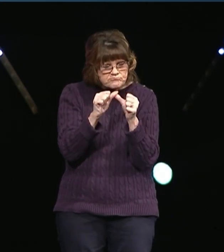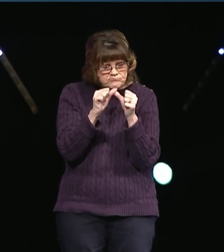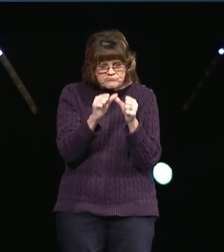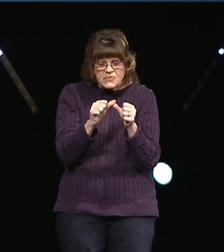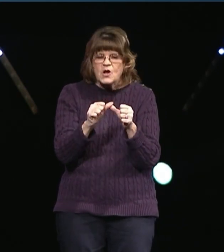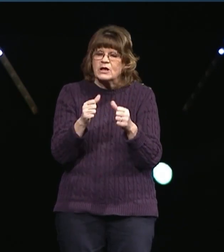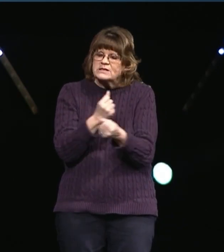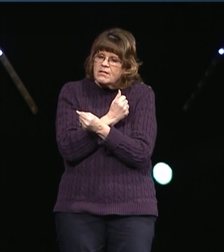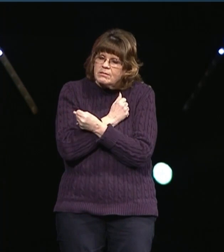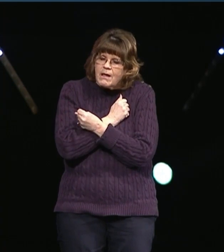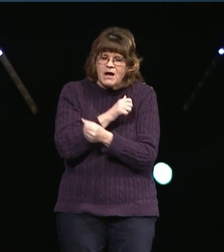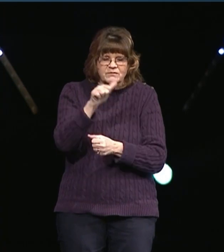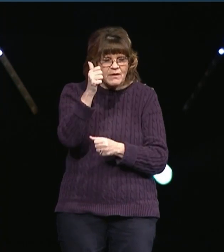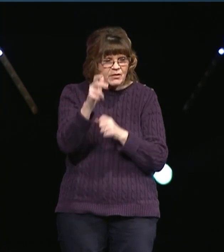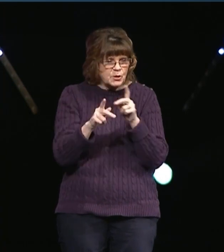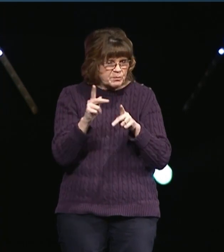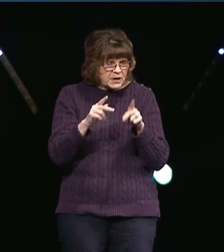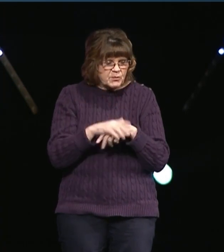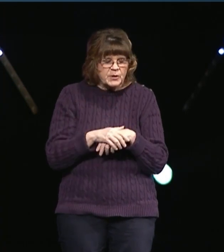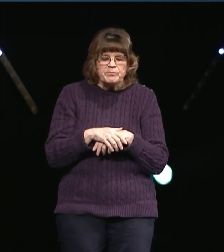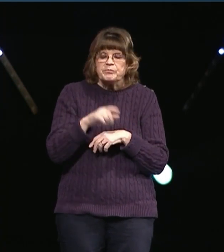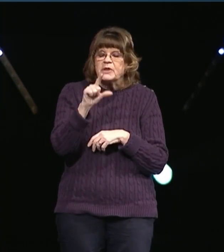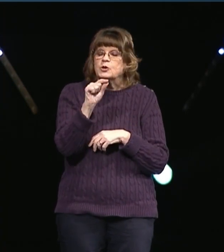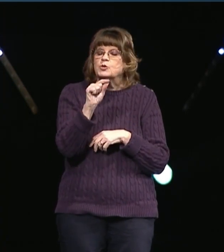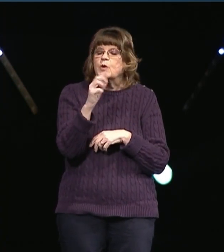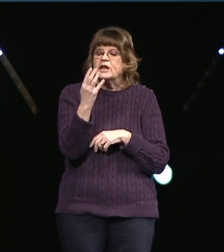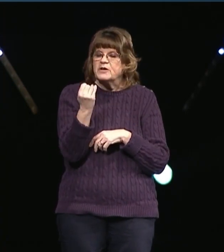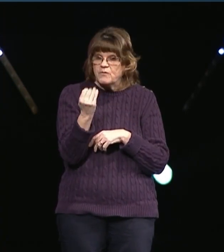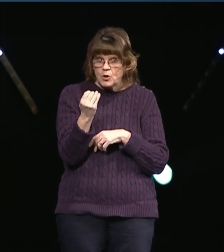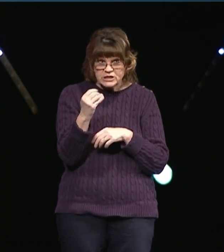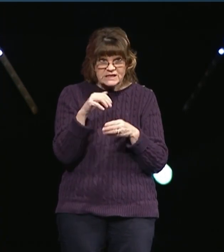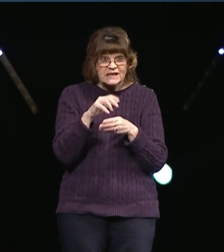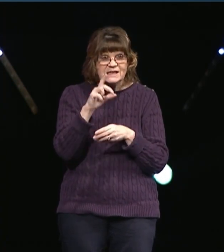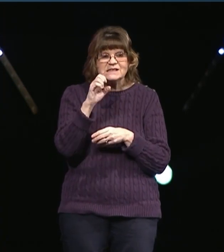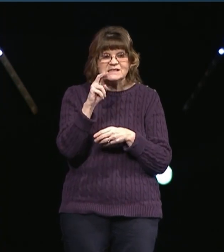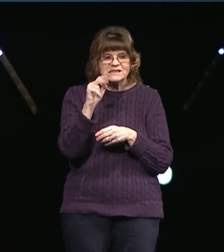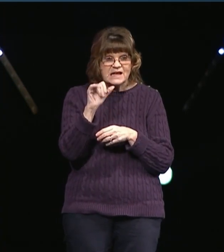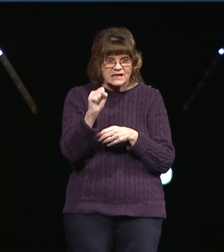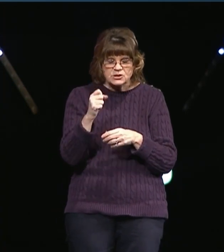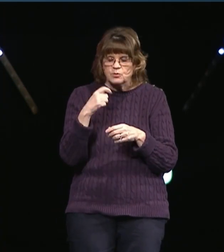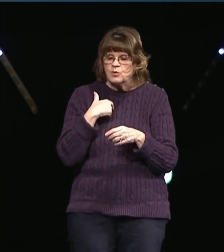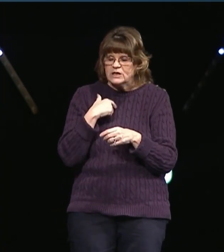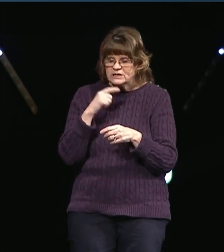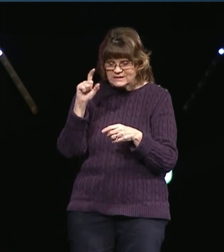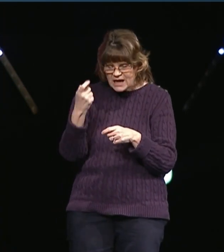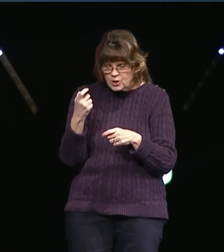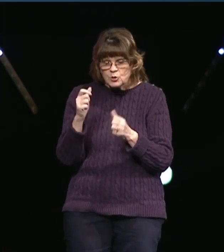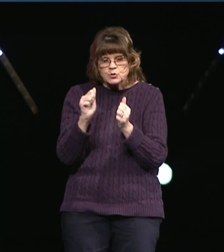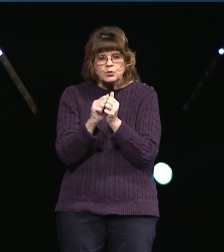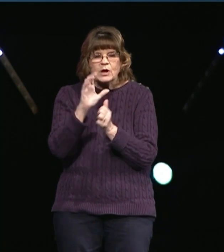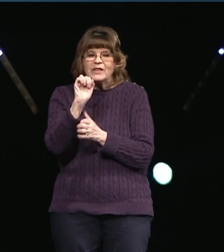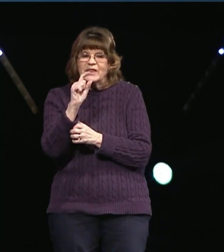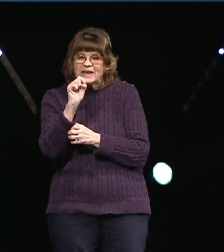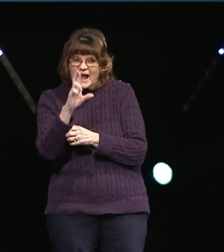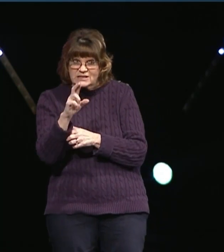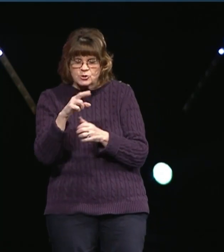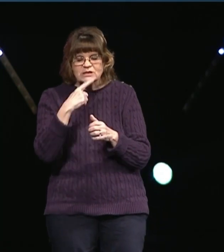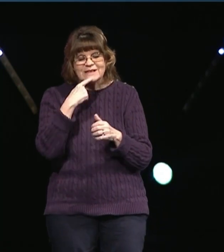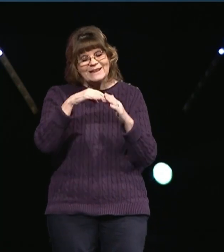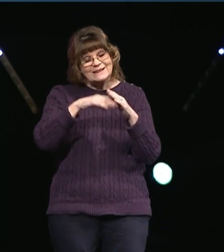others. In 2014, Dennis was diagnosed with stage 4 cancer. The doctors gave him less than a year to